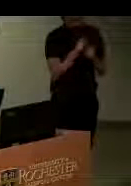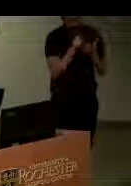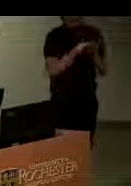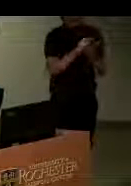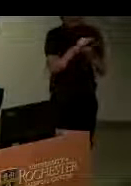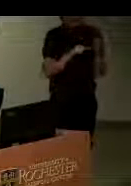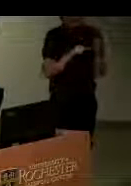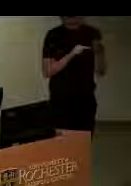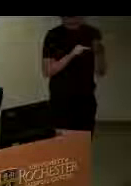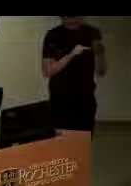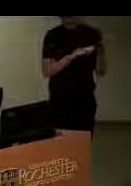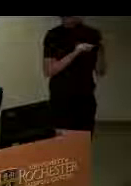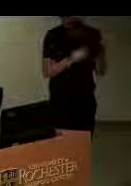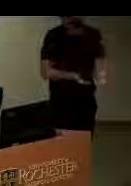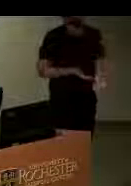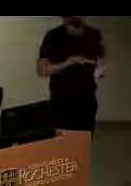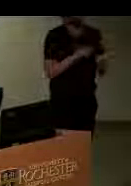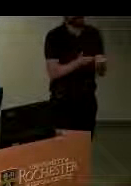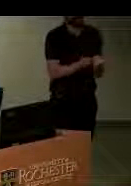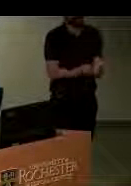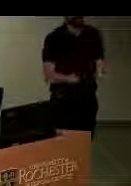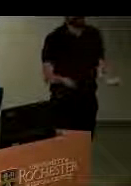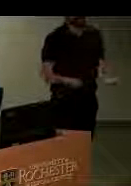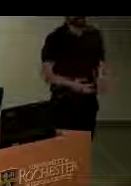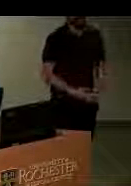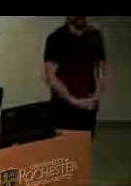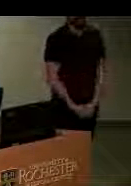critiquing, and suggesting solutions.